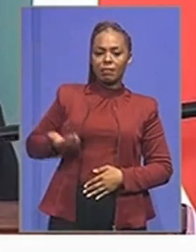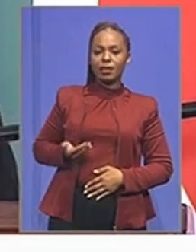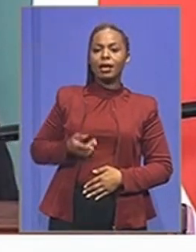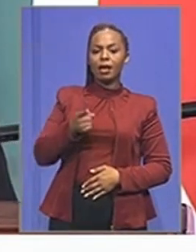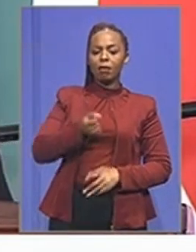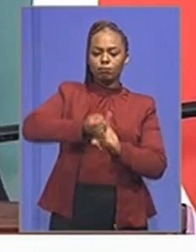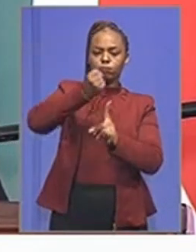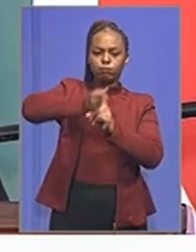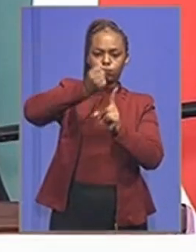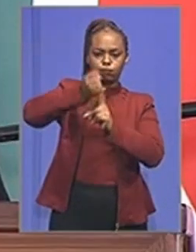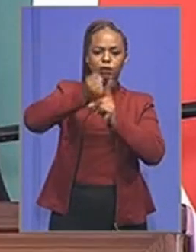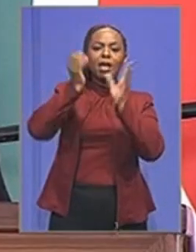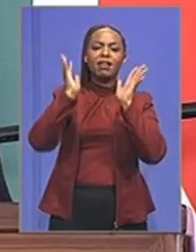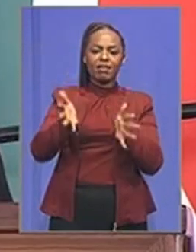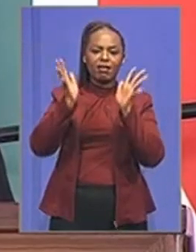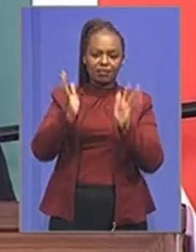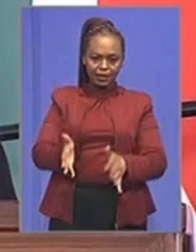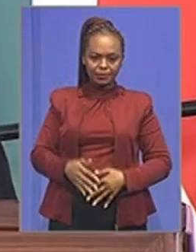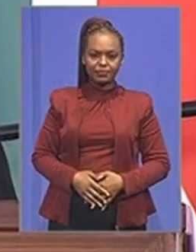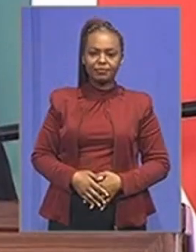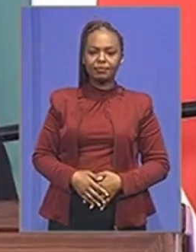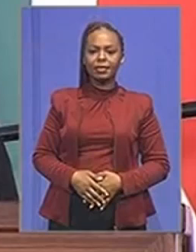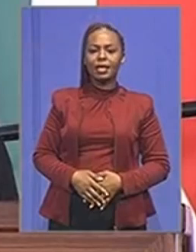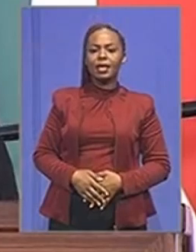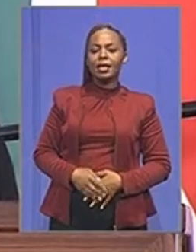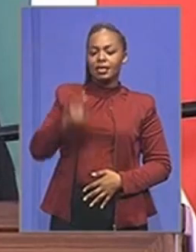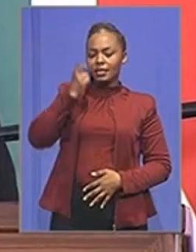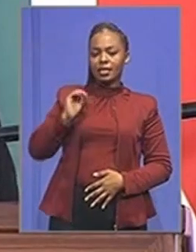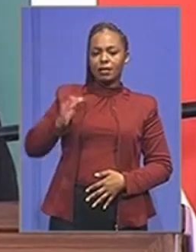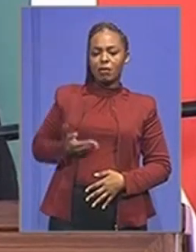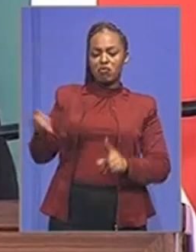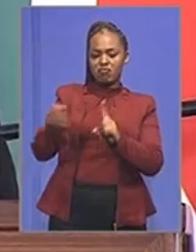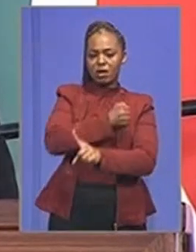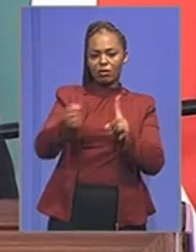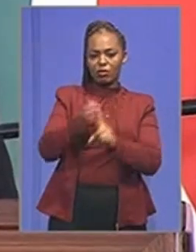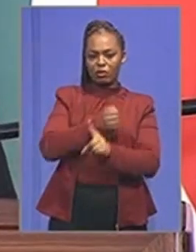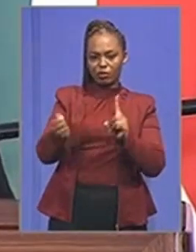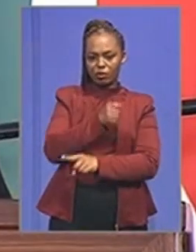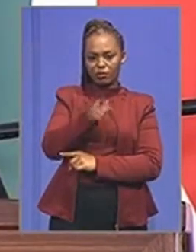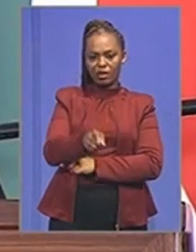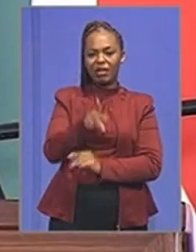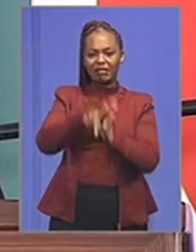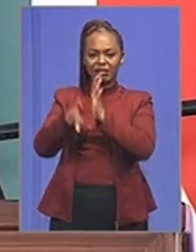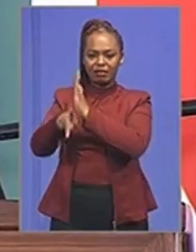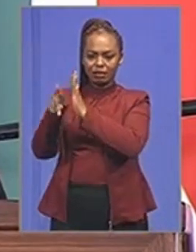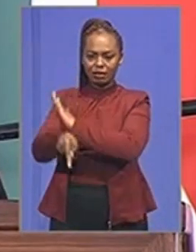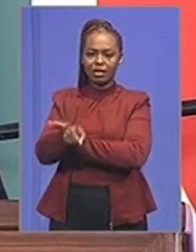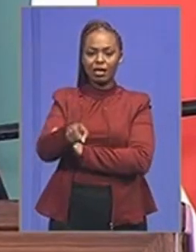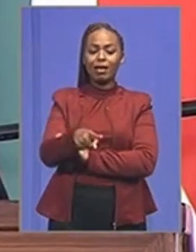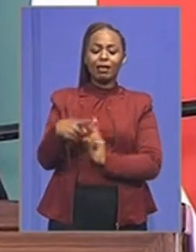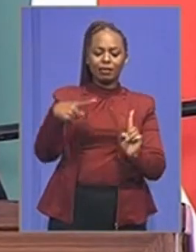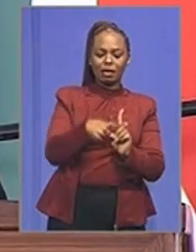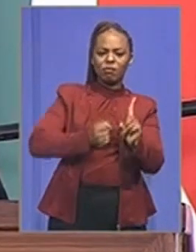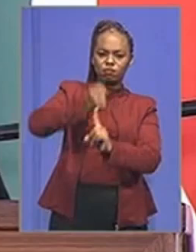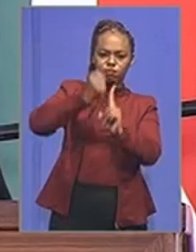He stood at the forefront of the fight against gender-based violence and femicide long before many men were